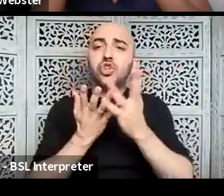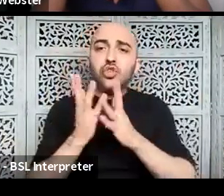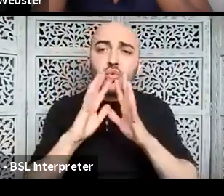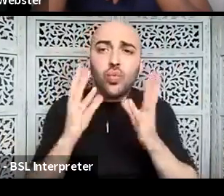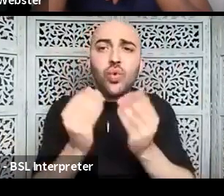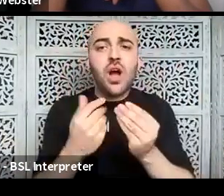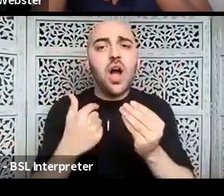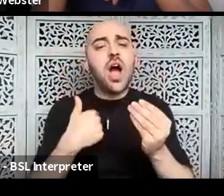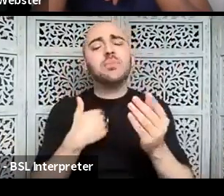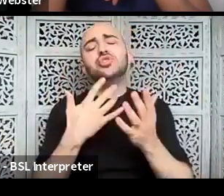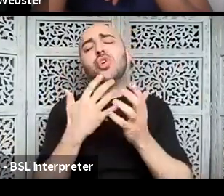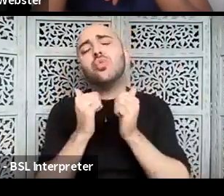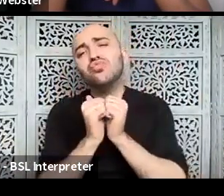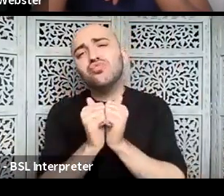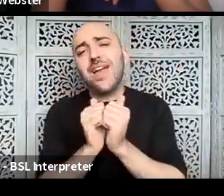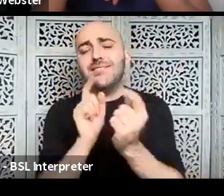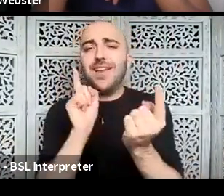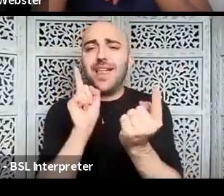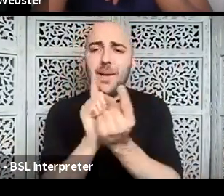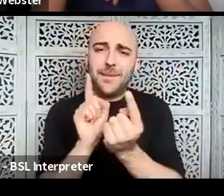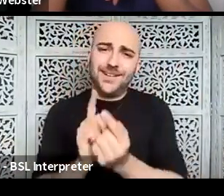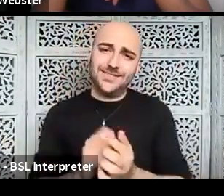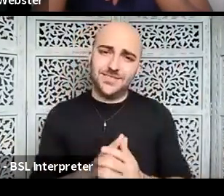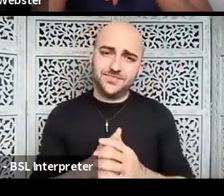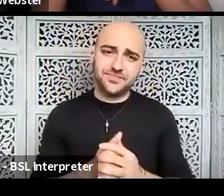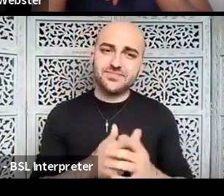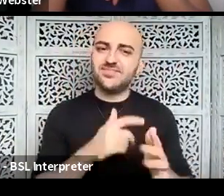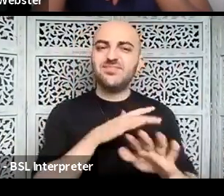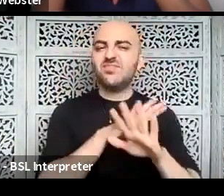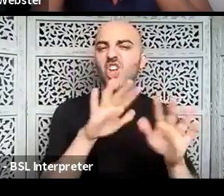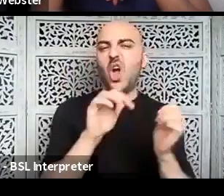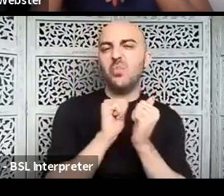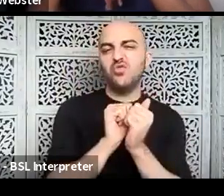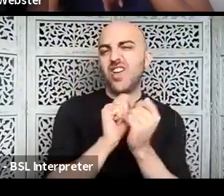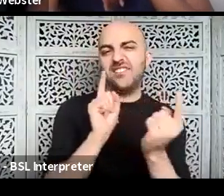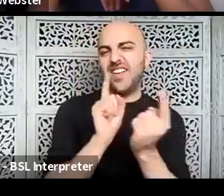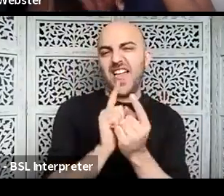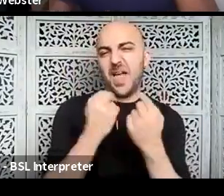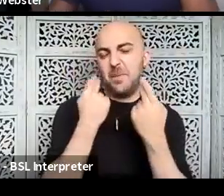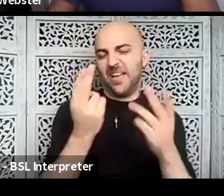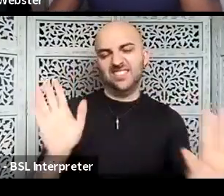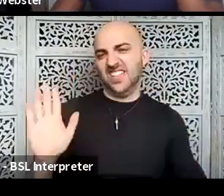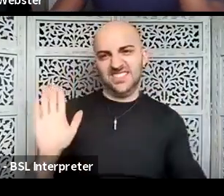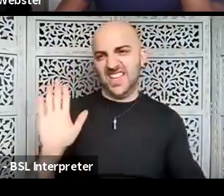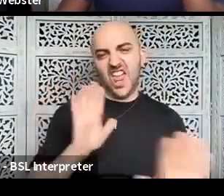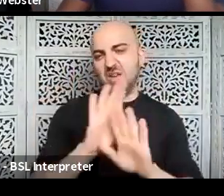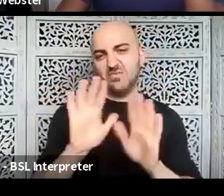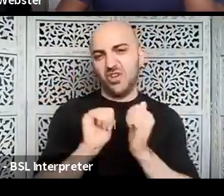I'm just so grateful that I met these guys. Yeah, I'm not grateful I met Adeel at all.